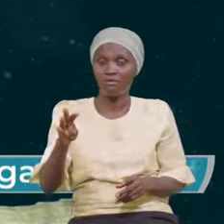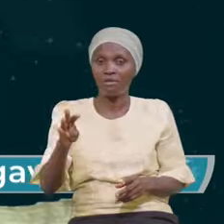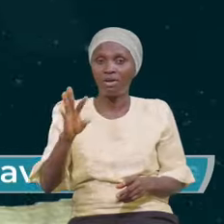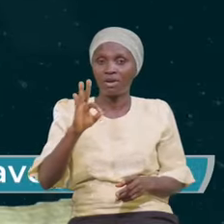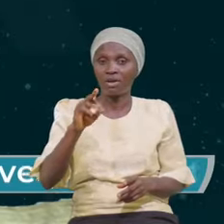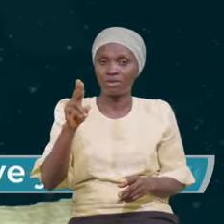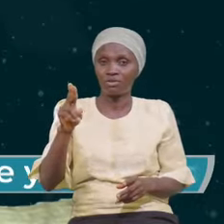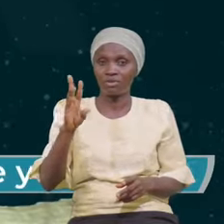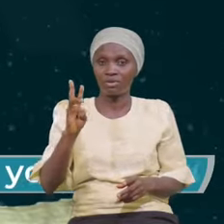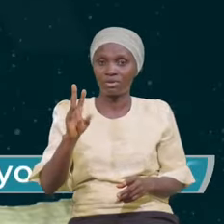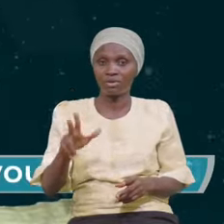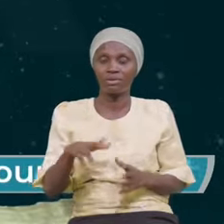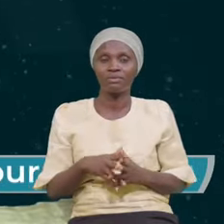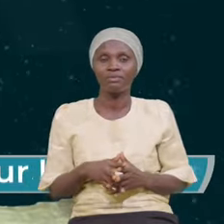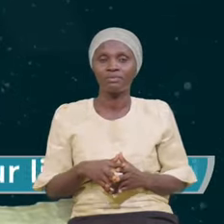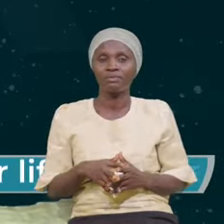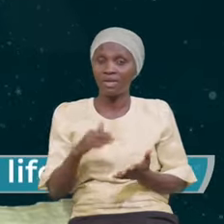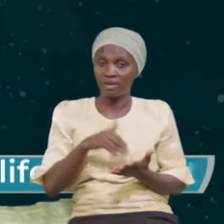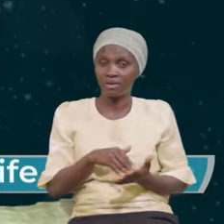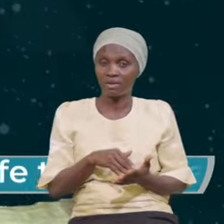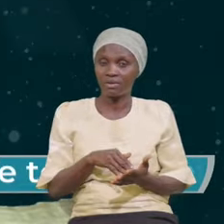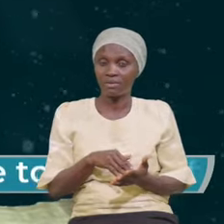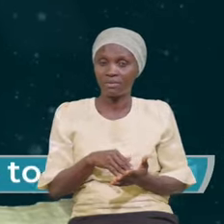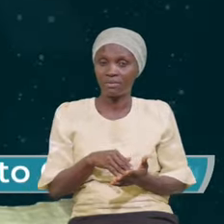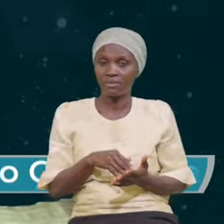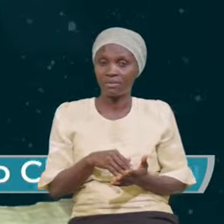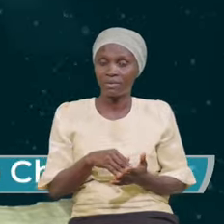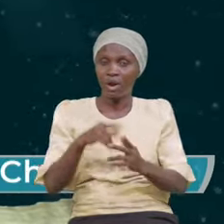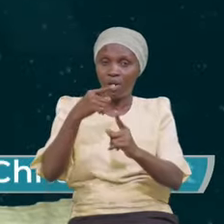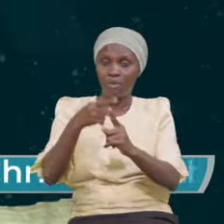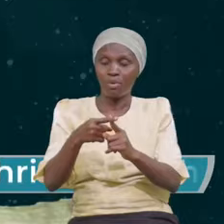+234 91 54 44 92 63 I'll go over it again